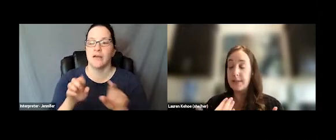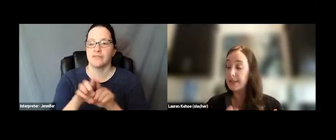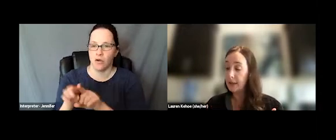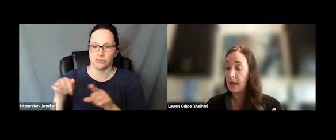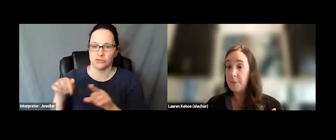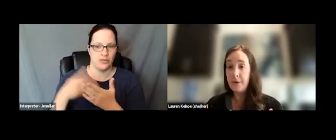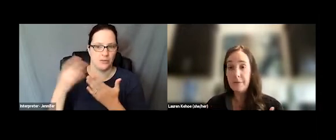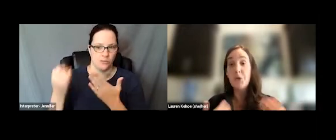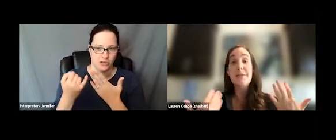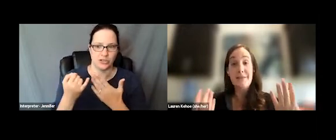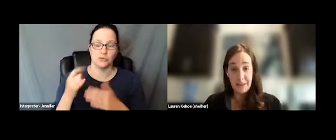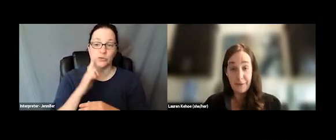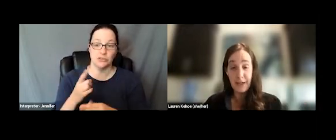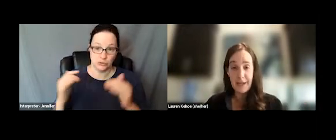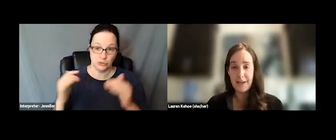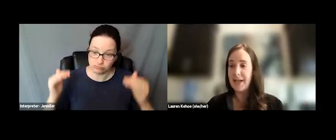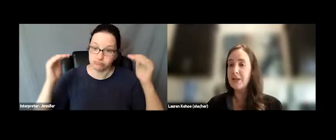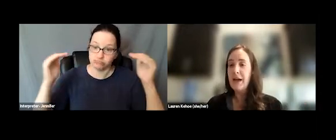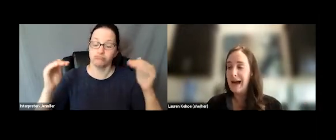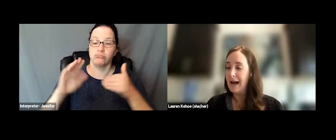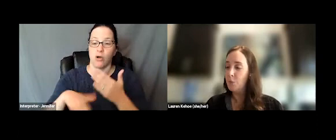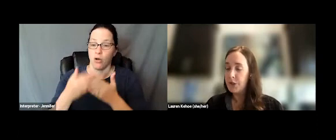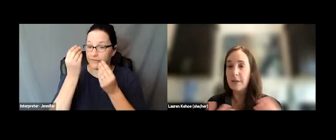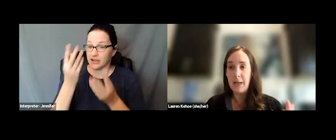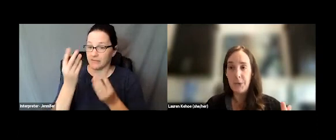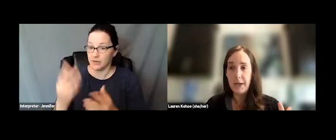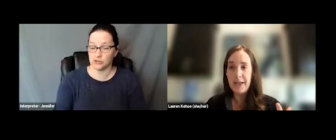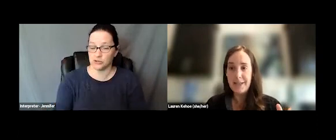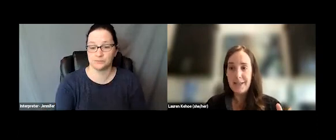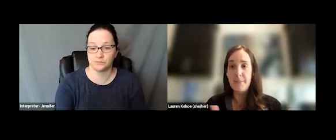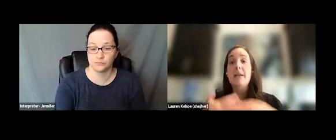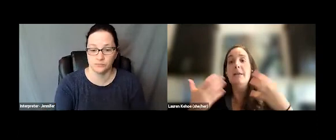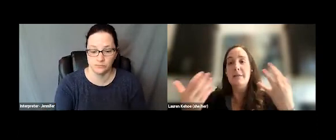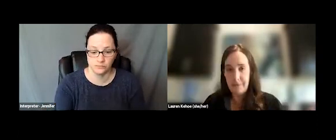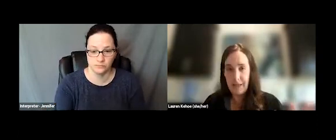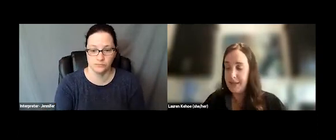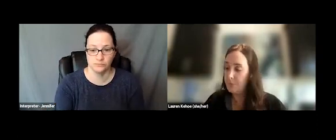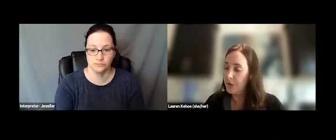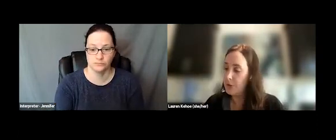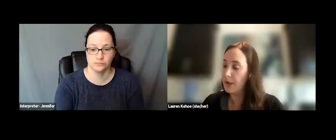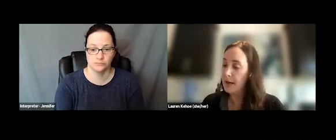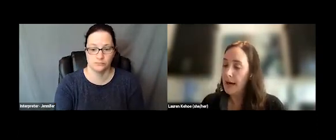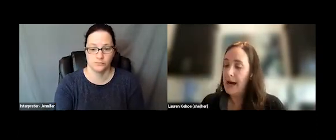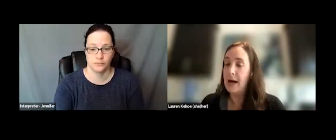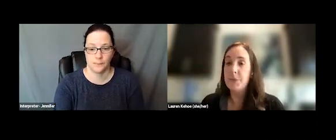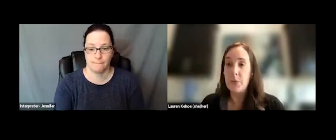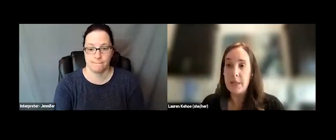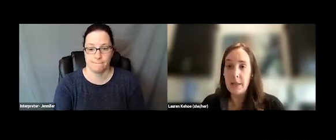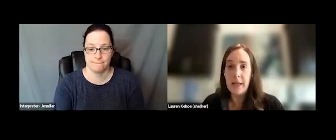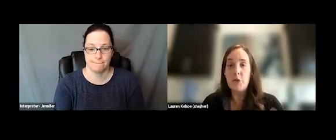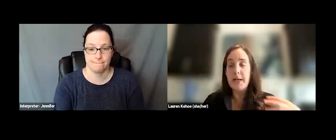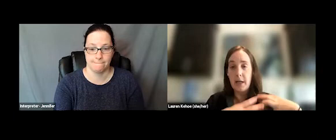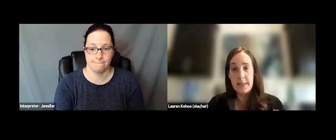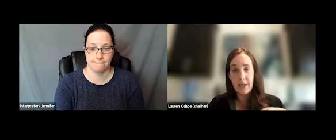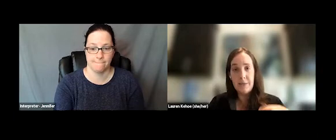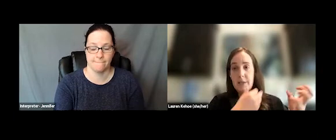project was to skill up those delivering content, which the library is a big content producer. So we did a